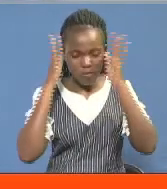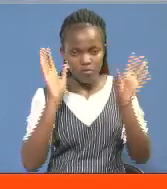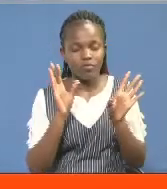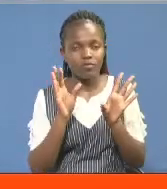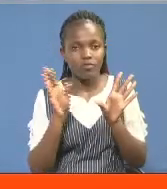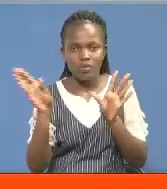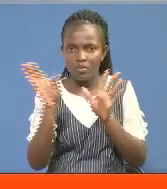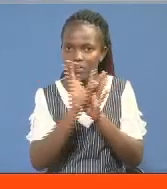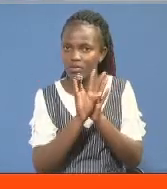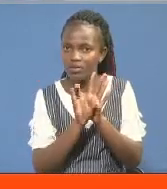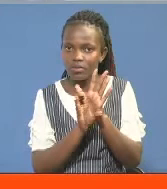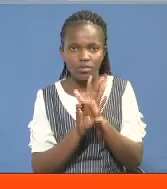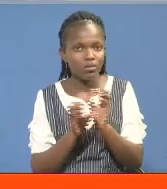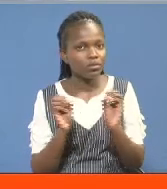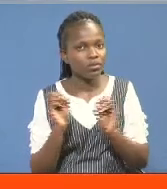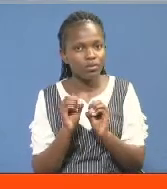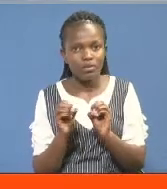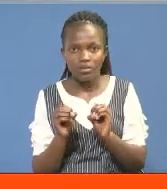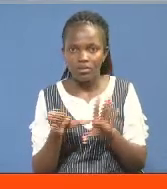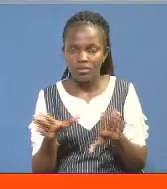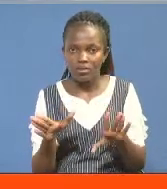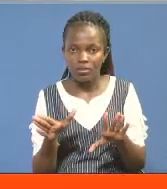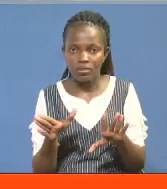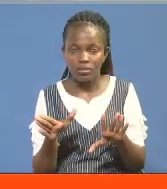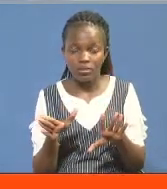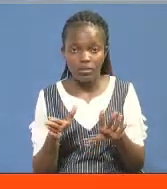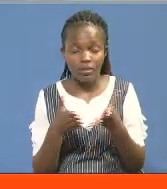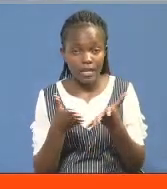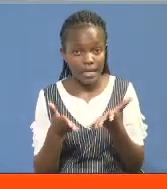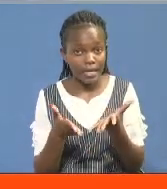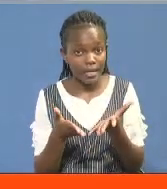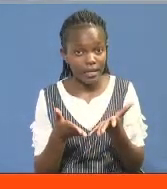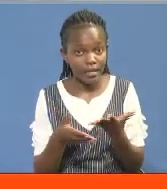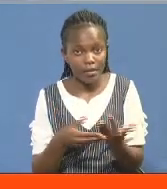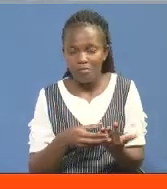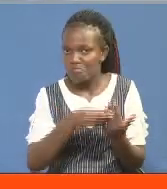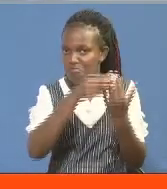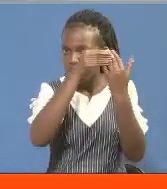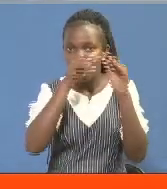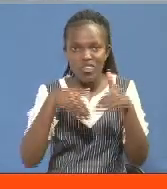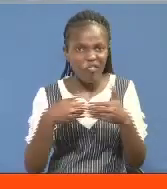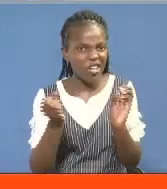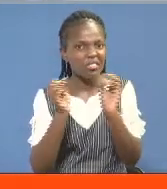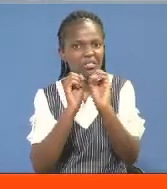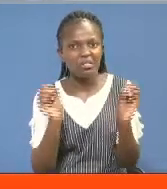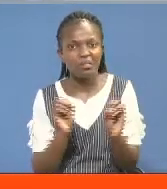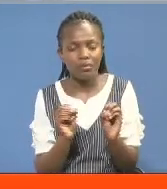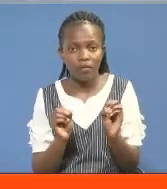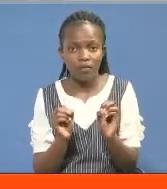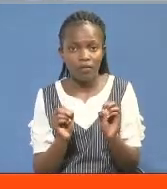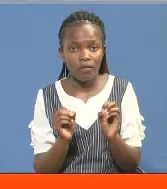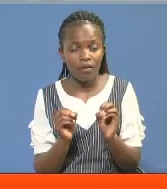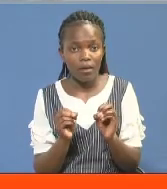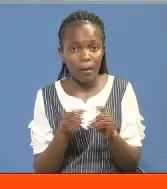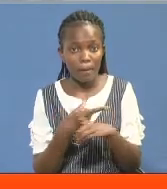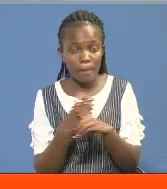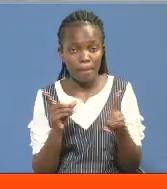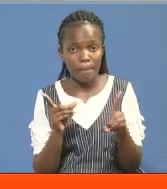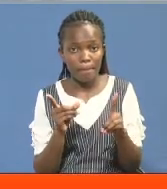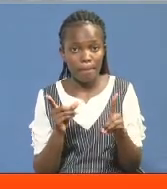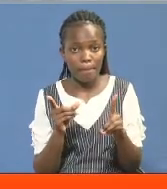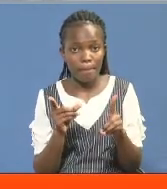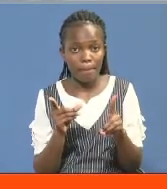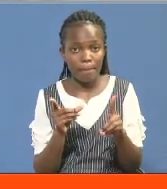has not been given that opportunity to understand why we're even going for a referendum in the first place. But